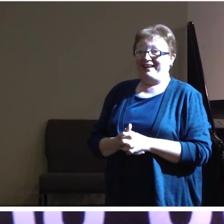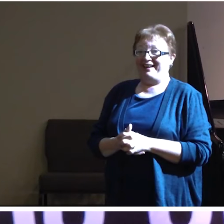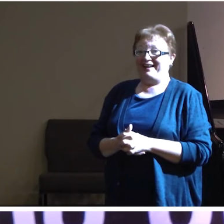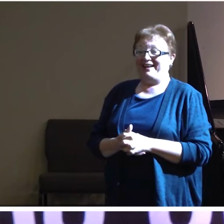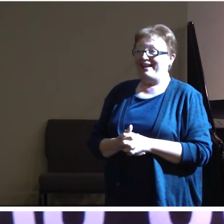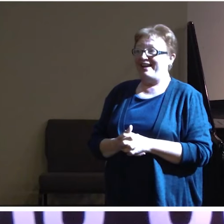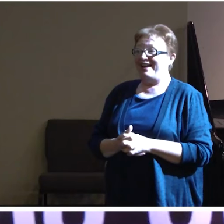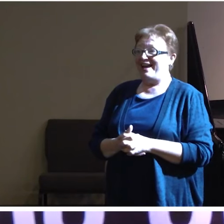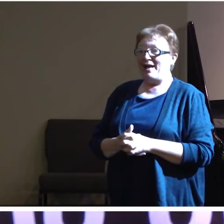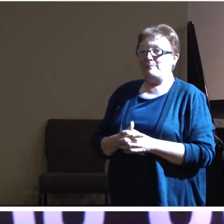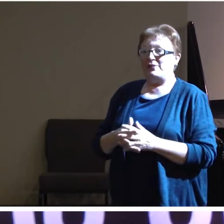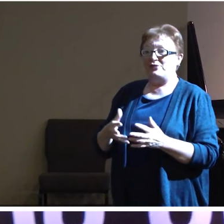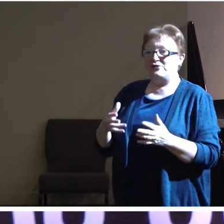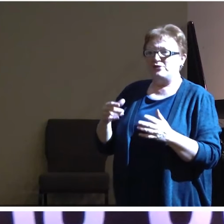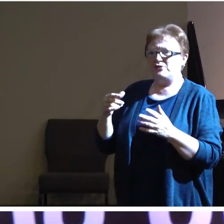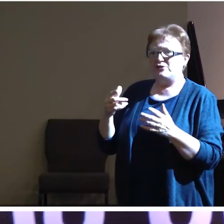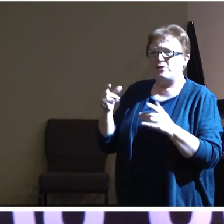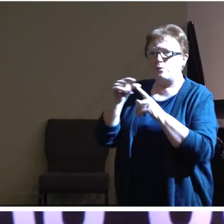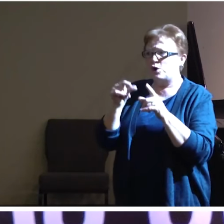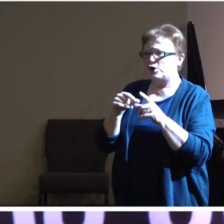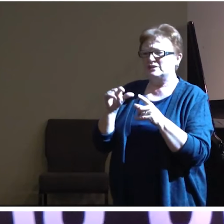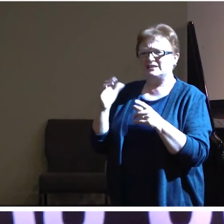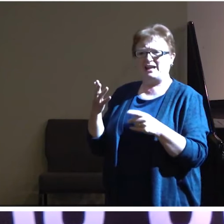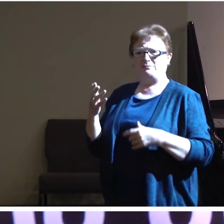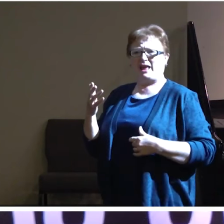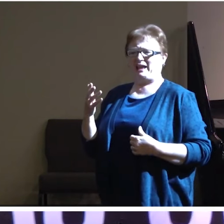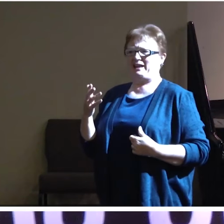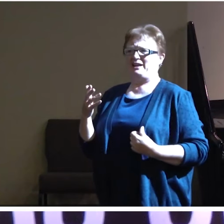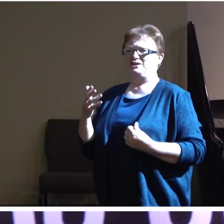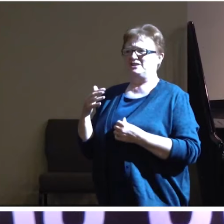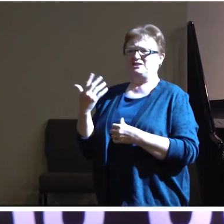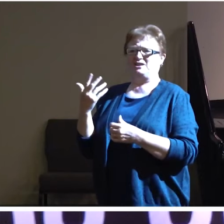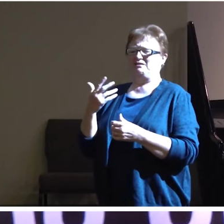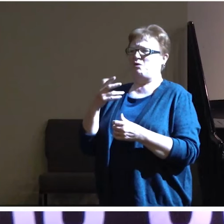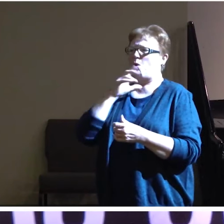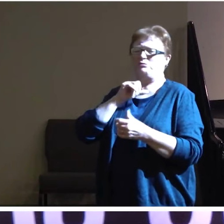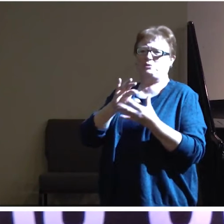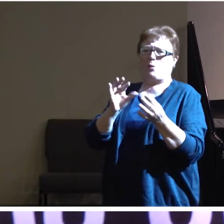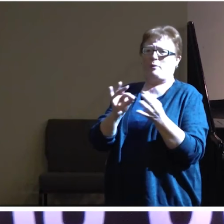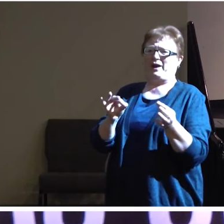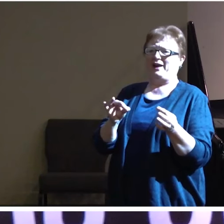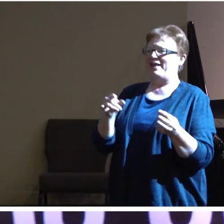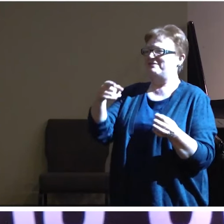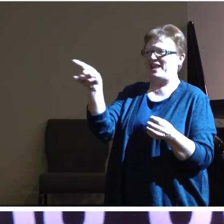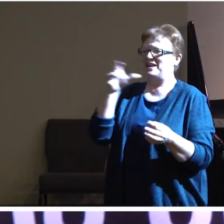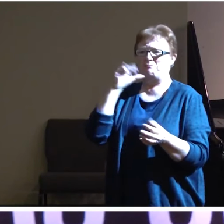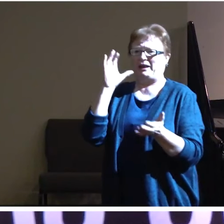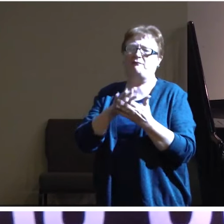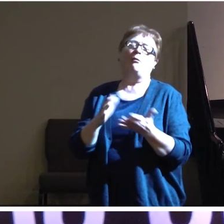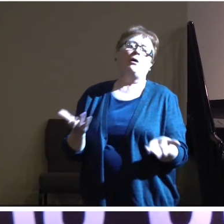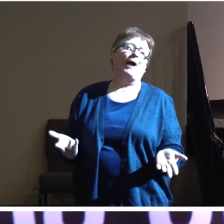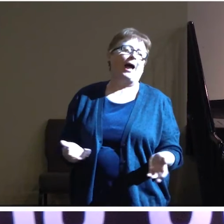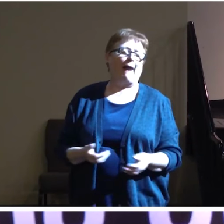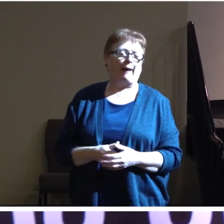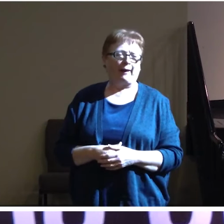But these words seemed to them an idle tale, and they did not believe them. Oh, yeah, right. Come on.